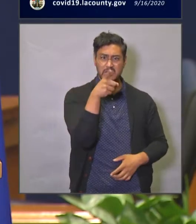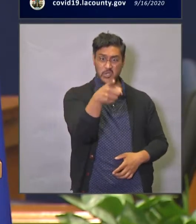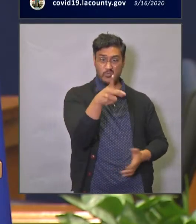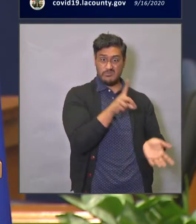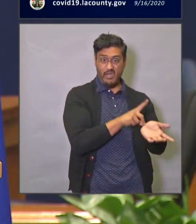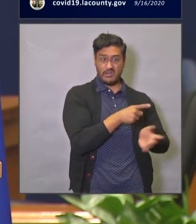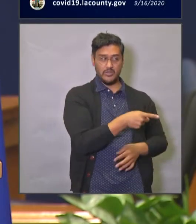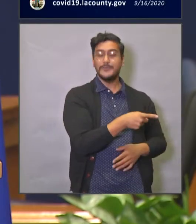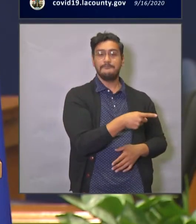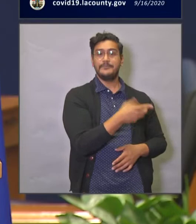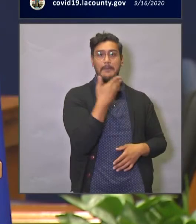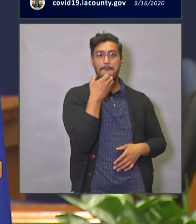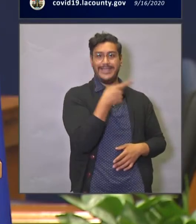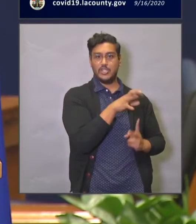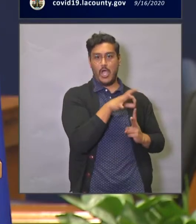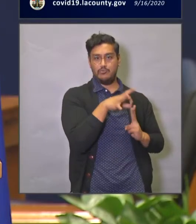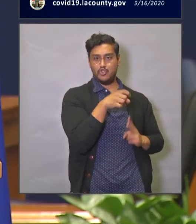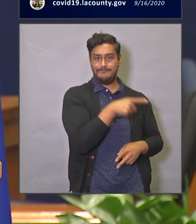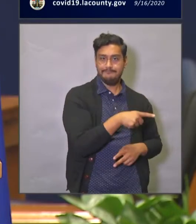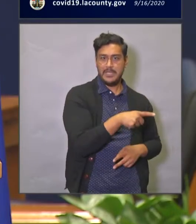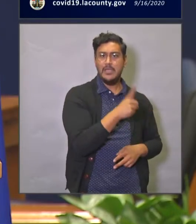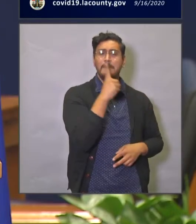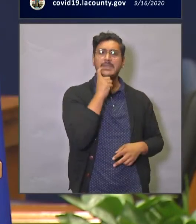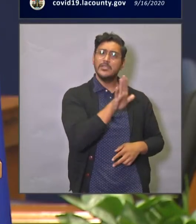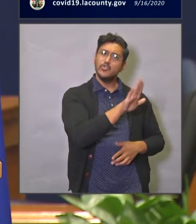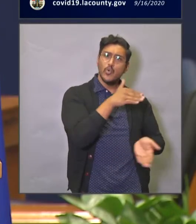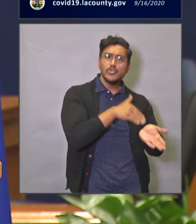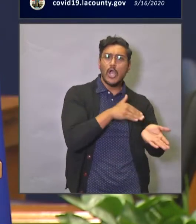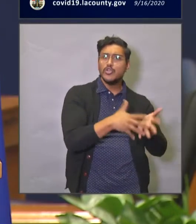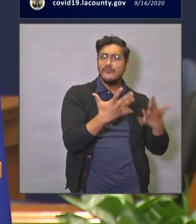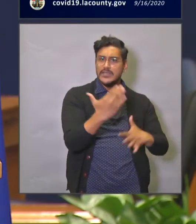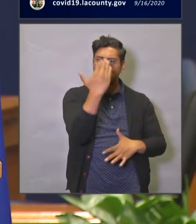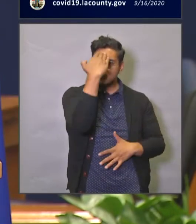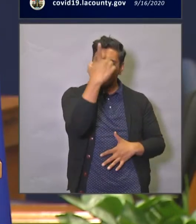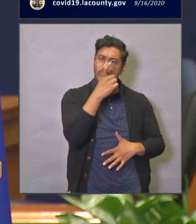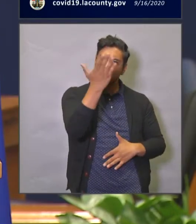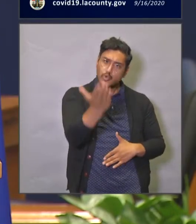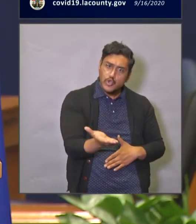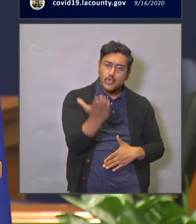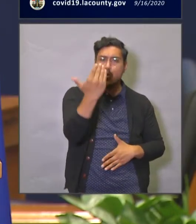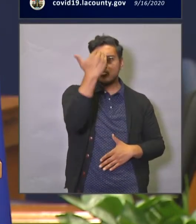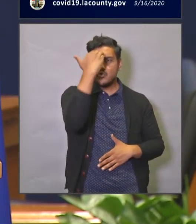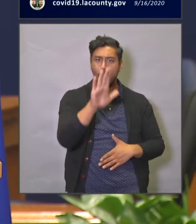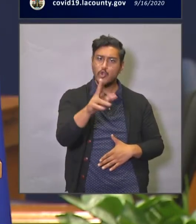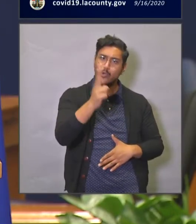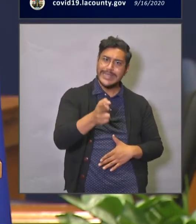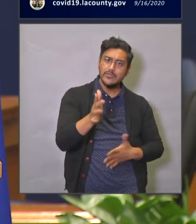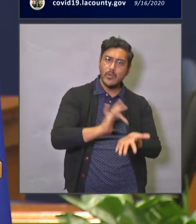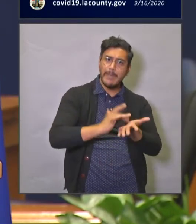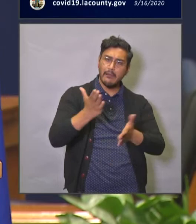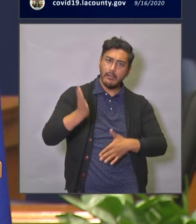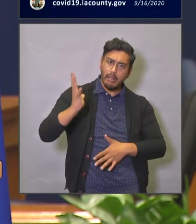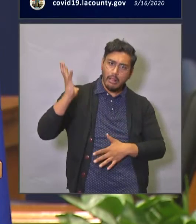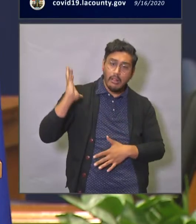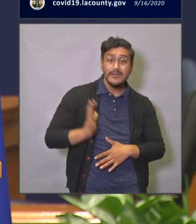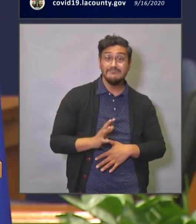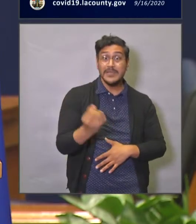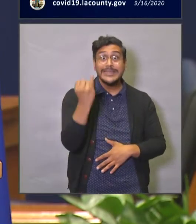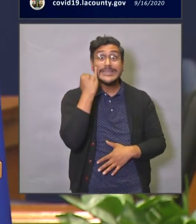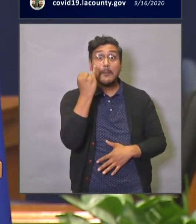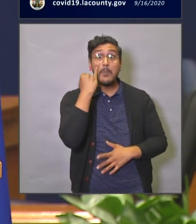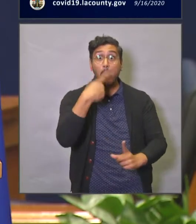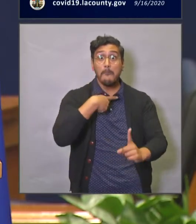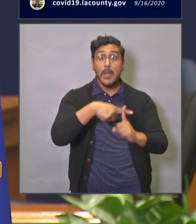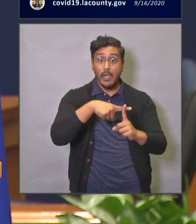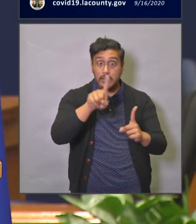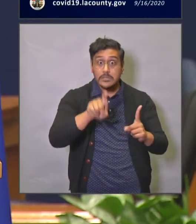initially. It can provide continuity of care. They're well aware of your medical history, and if you do have a positive result, they can help you